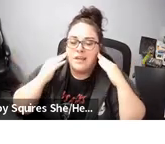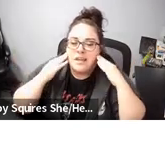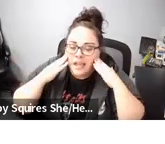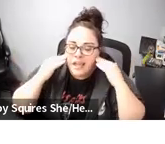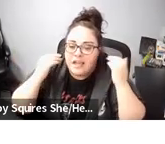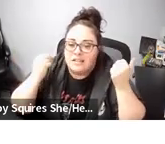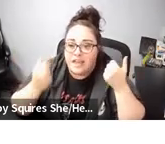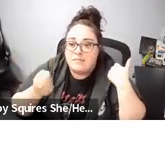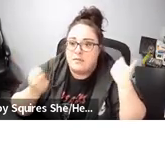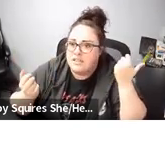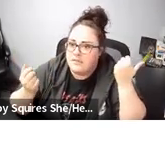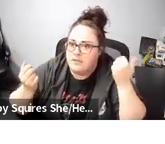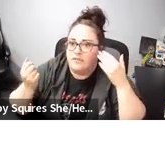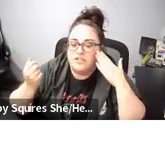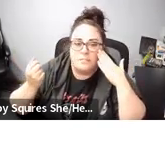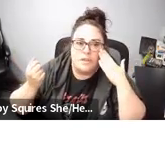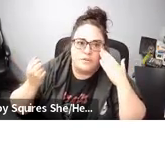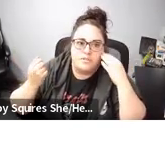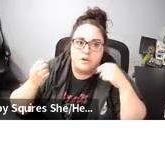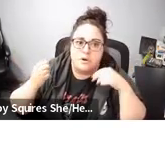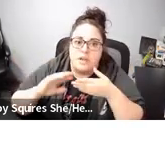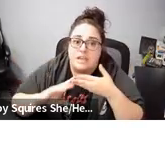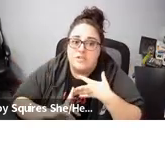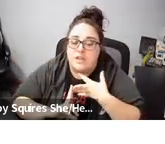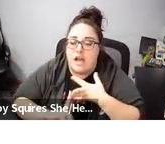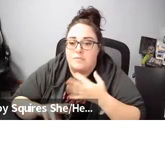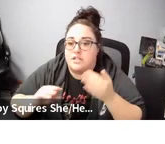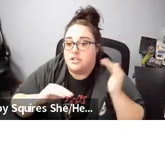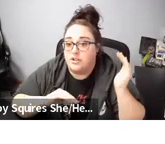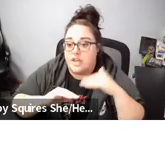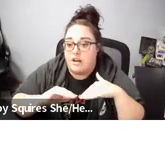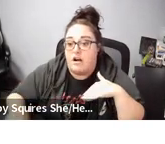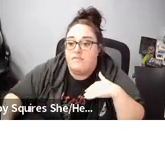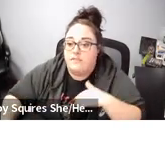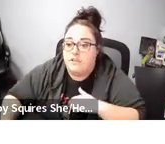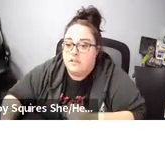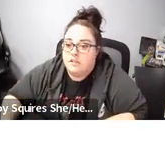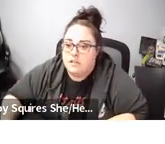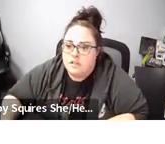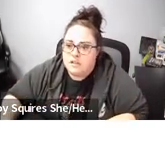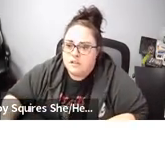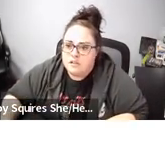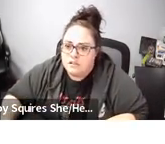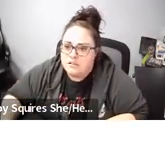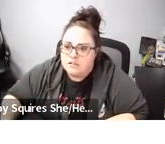game. And that can be really difficult for some people. So it gives you the option to turn that off.